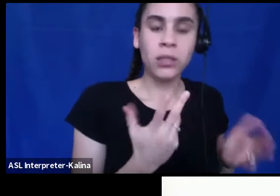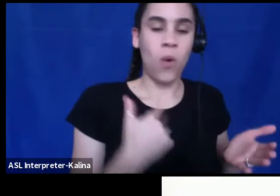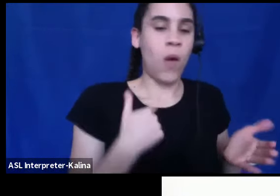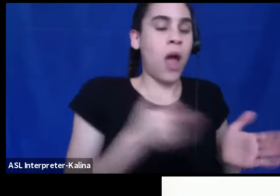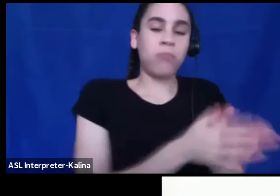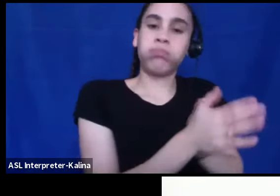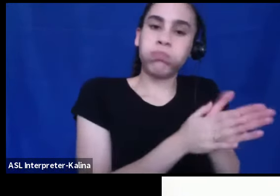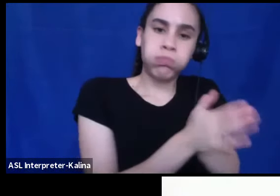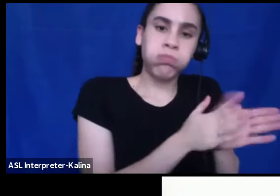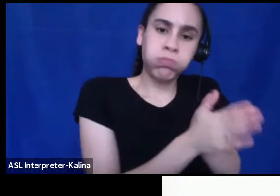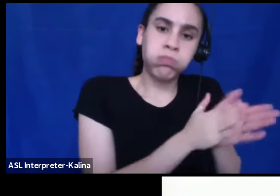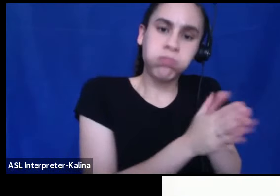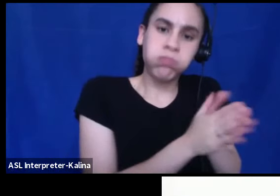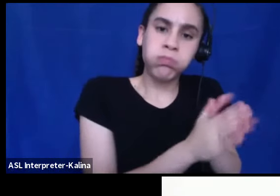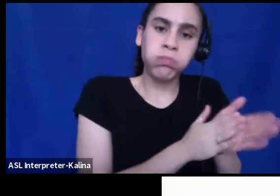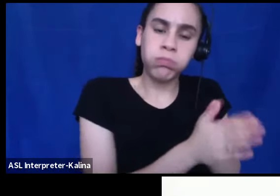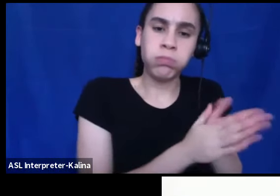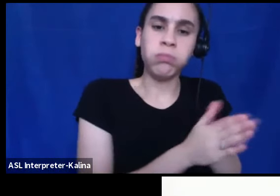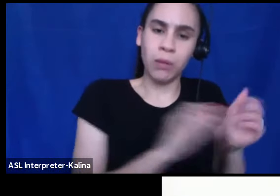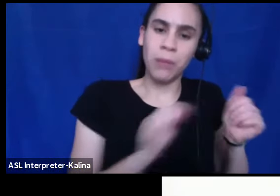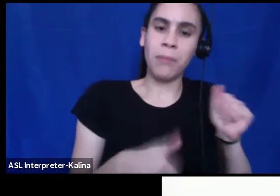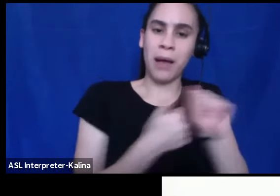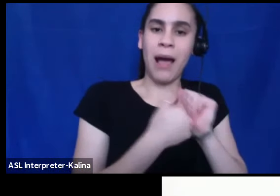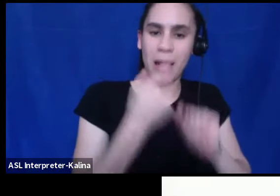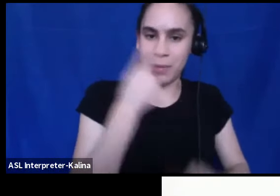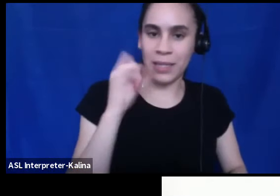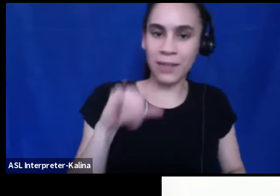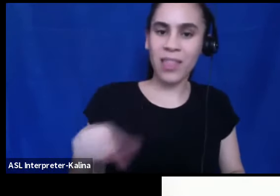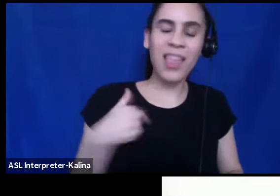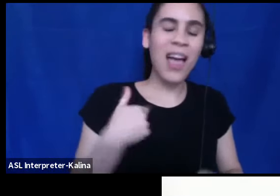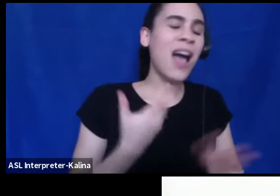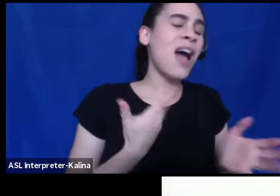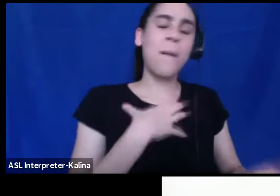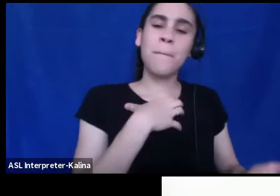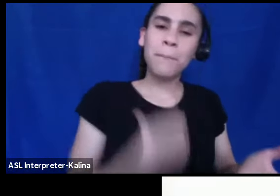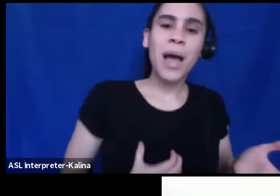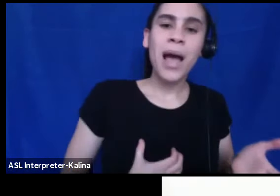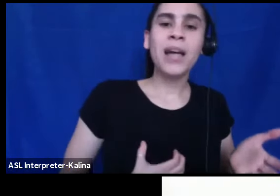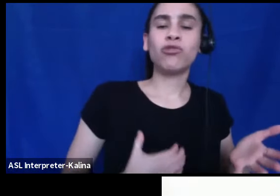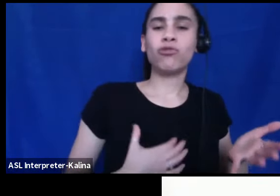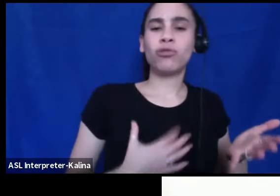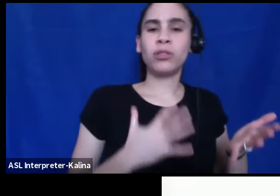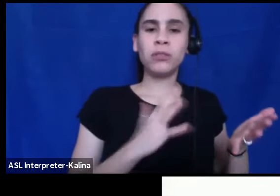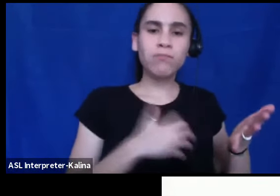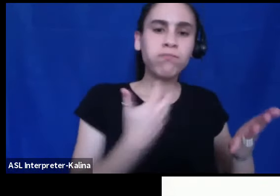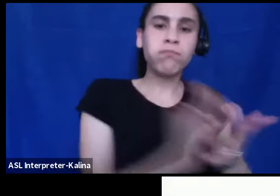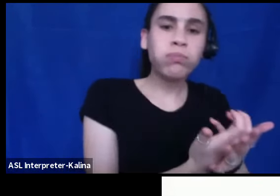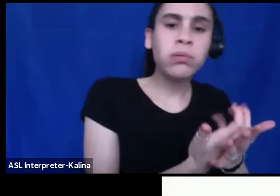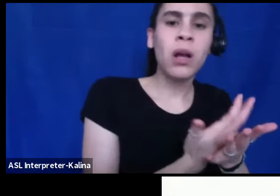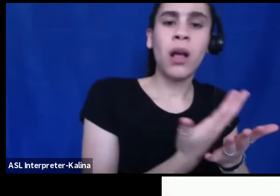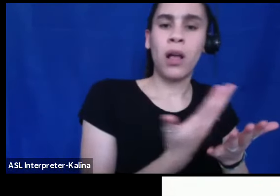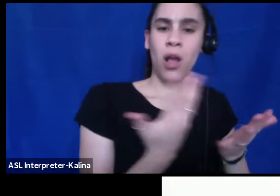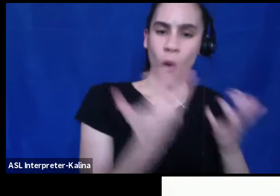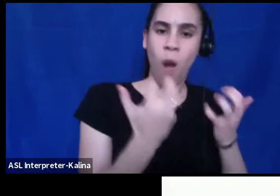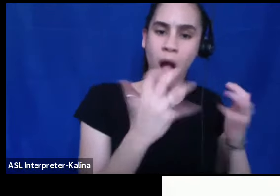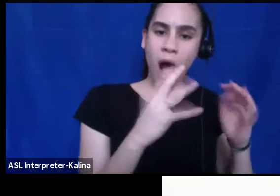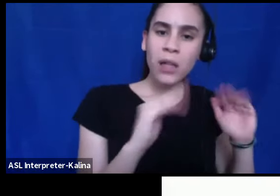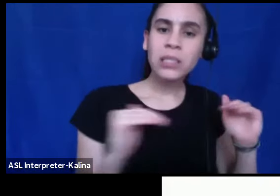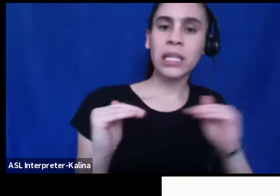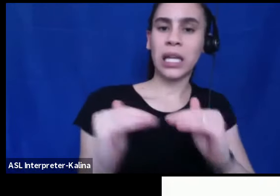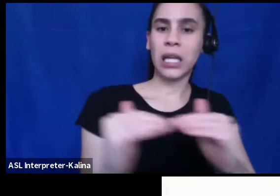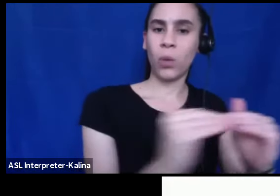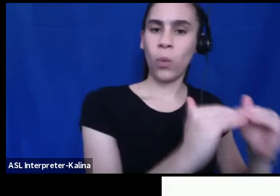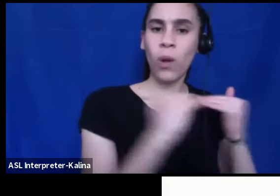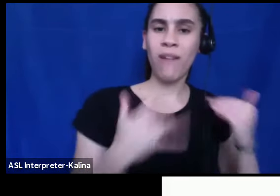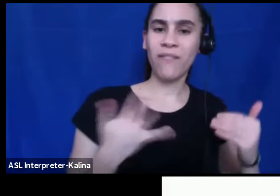to, right? I was just so driven and passionate about wanting people to be able to feel like they were equal members of society,